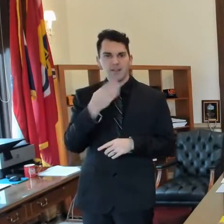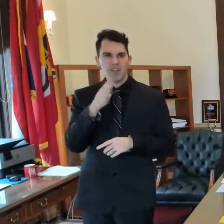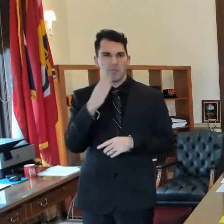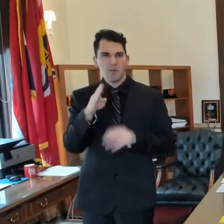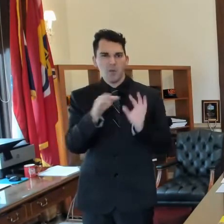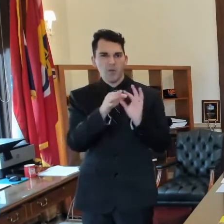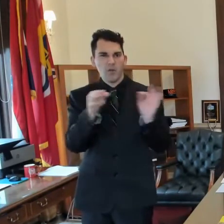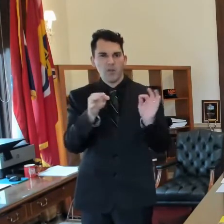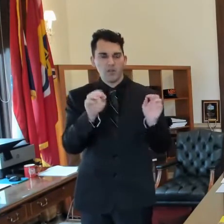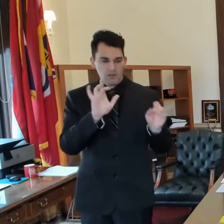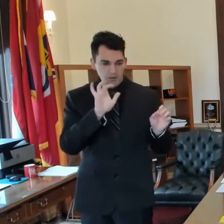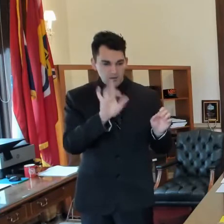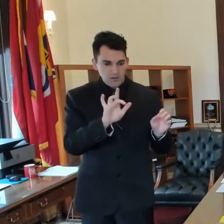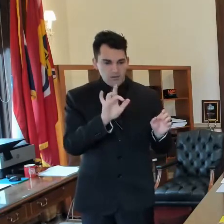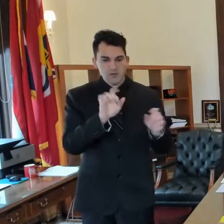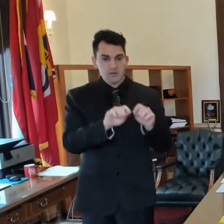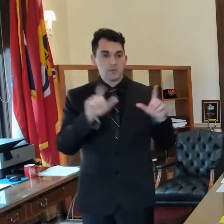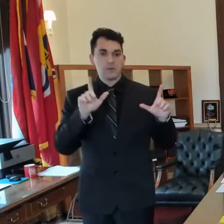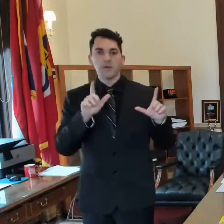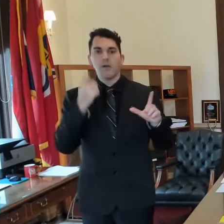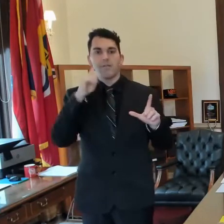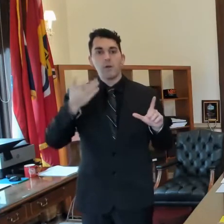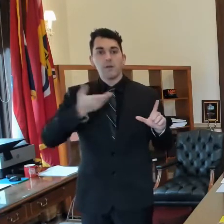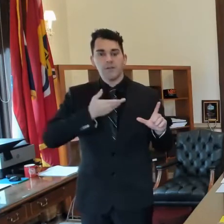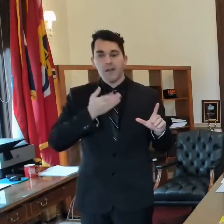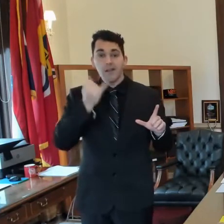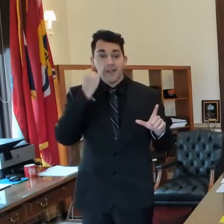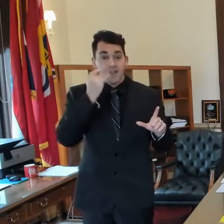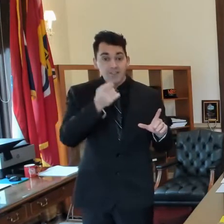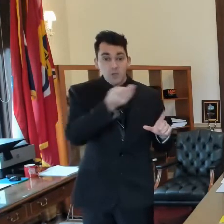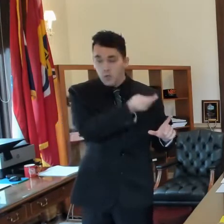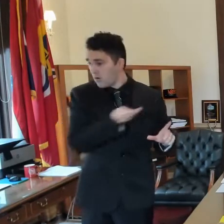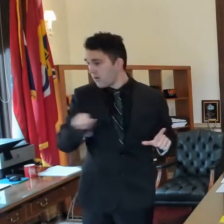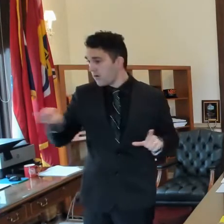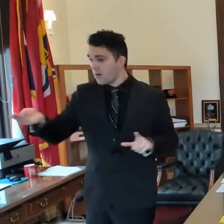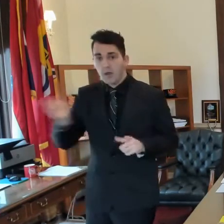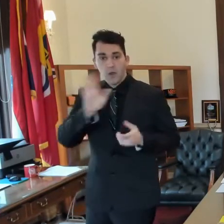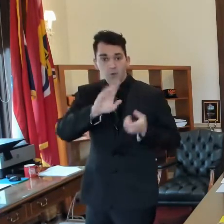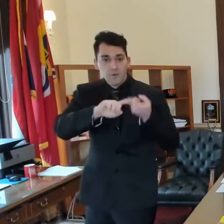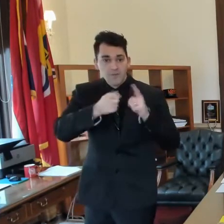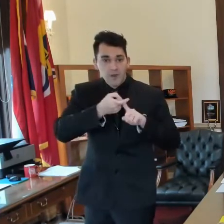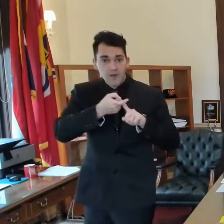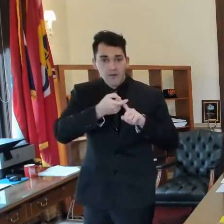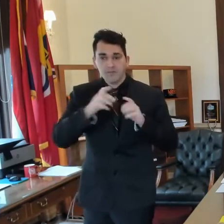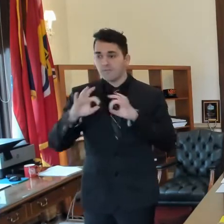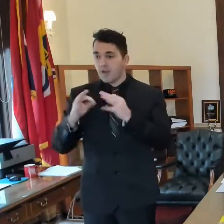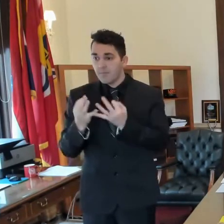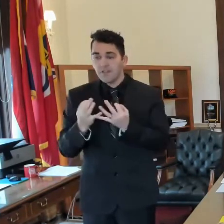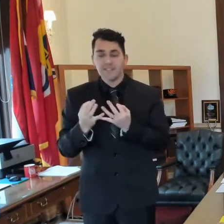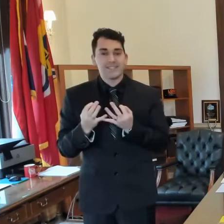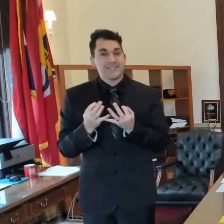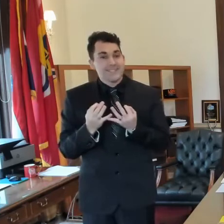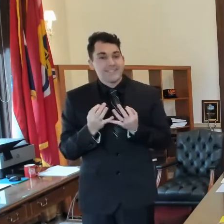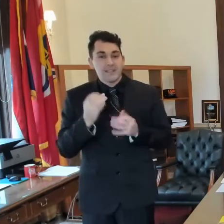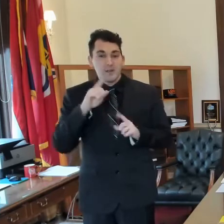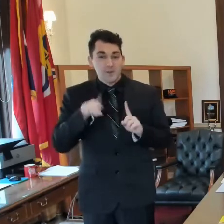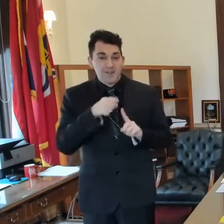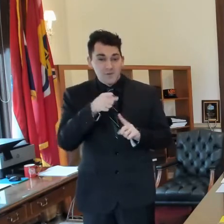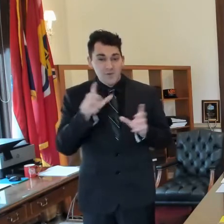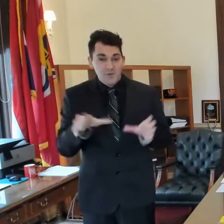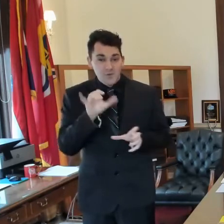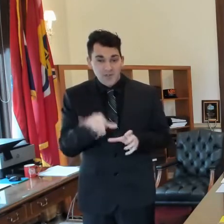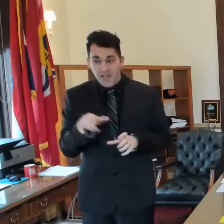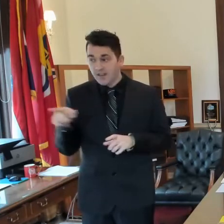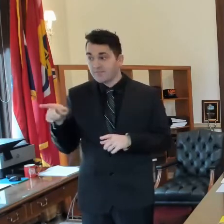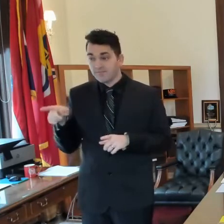person isn't on the list as having received an invitation, what ends up happening is they end up waiting in